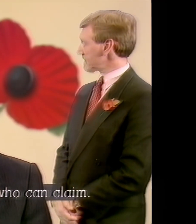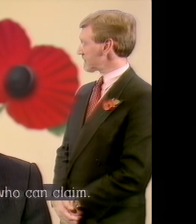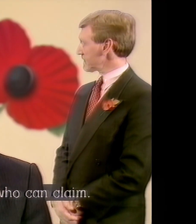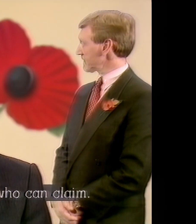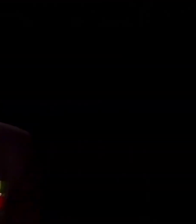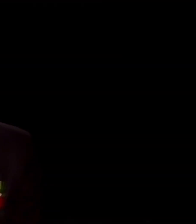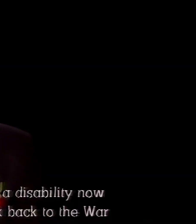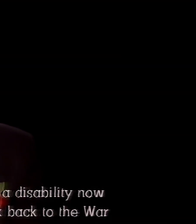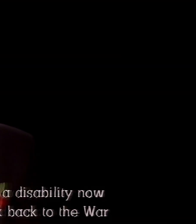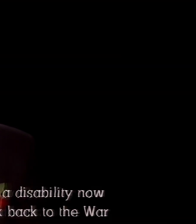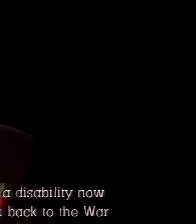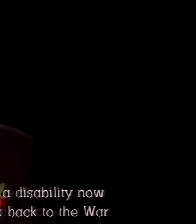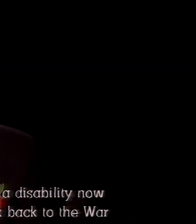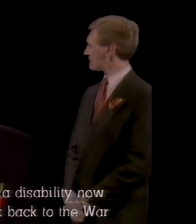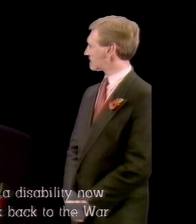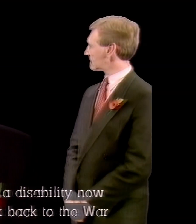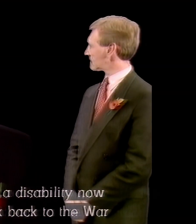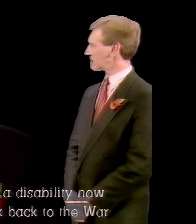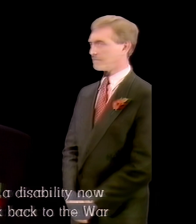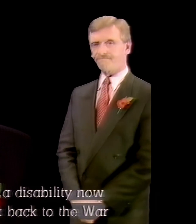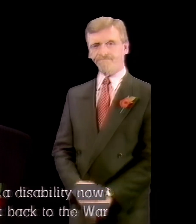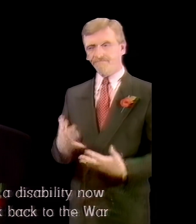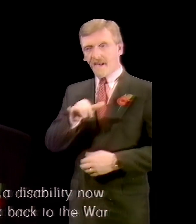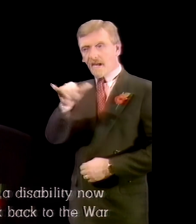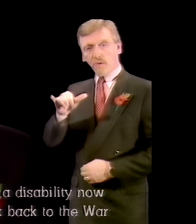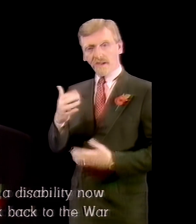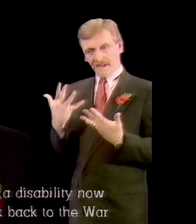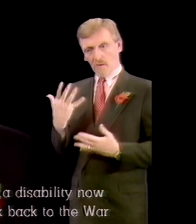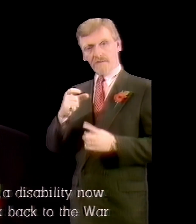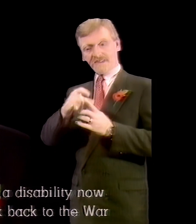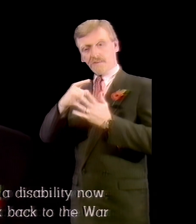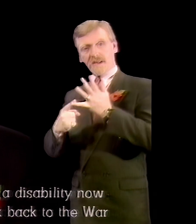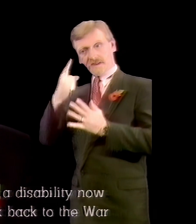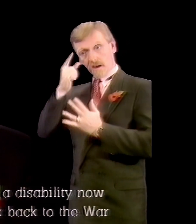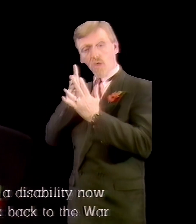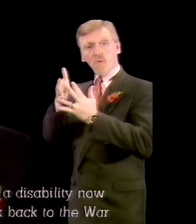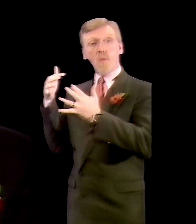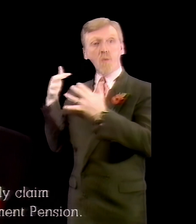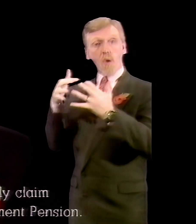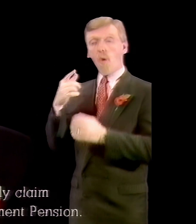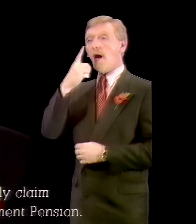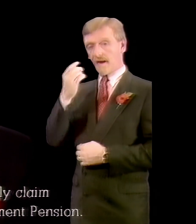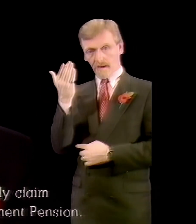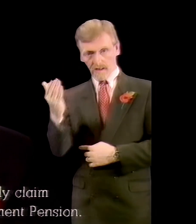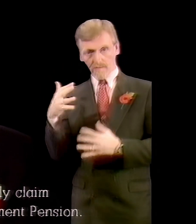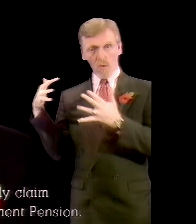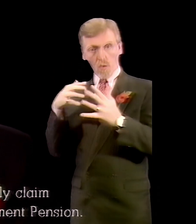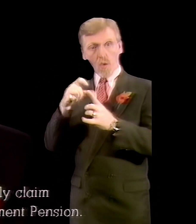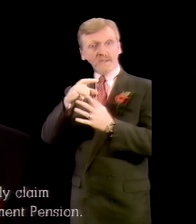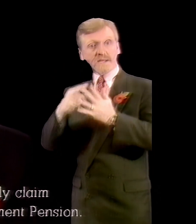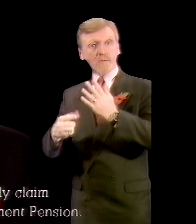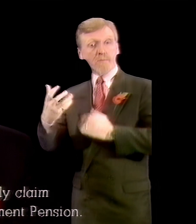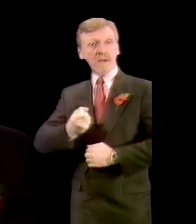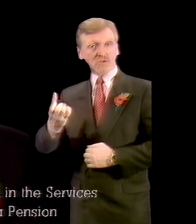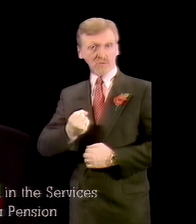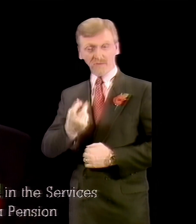claim. Anybody who has a disability now, which they can link back to the war, can usually claim a war-disablement pension. There are two